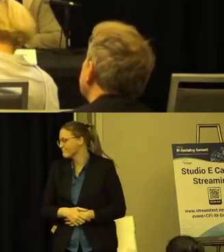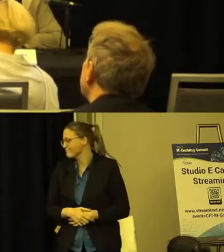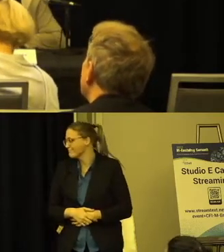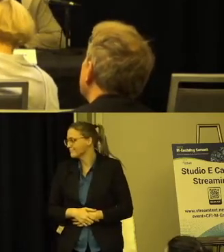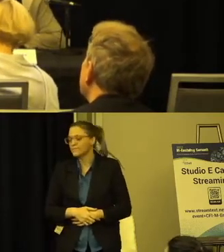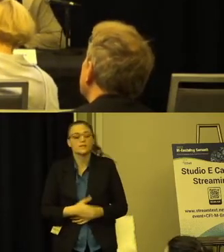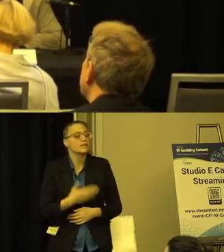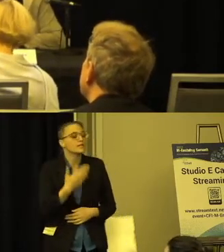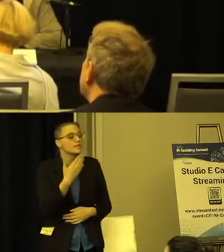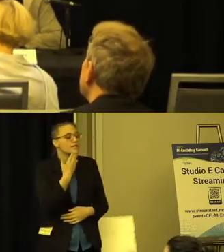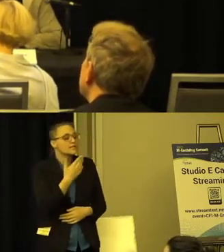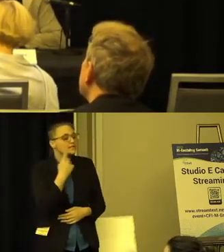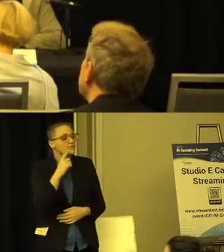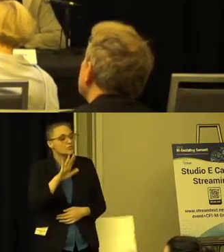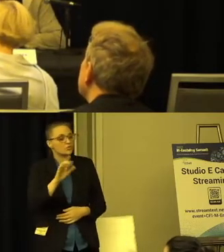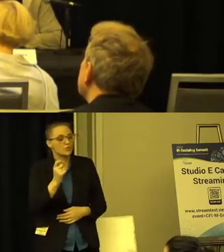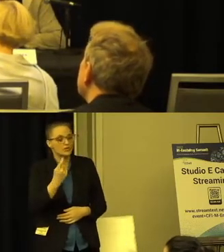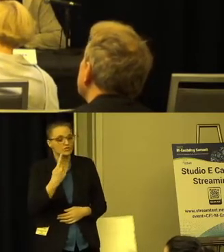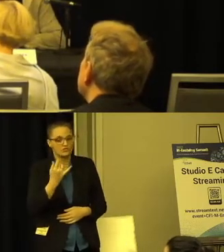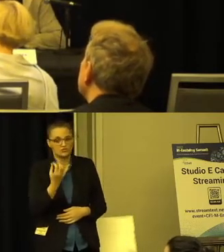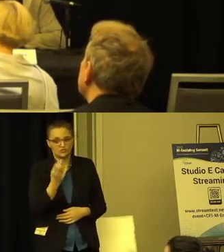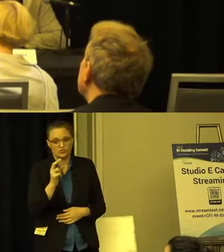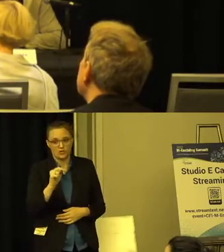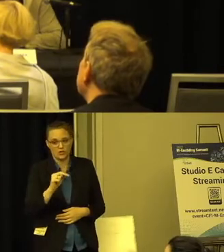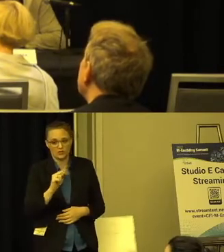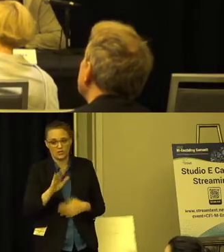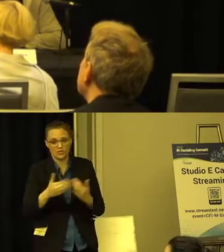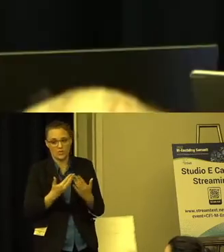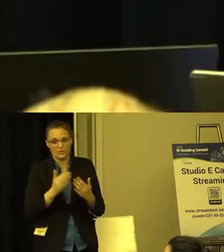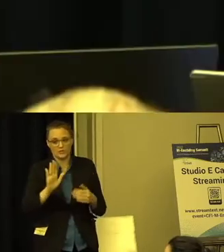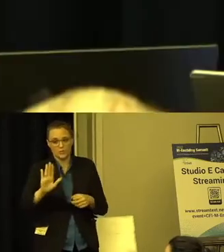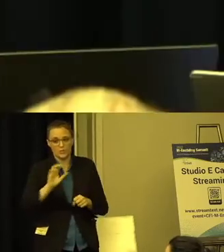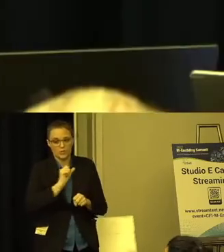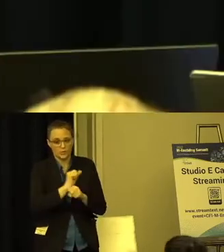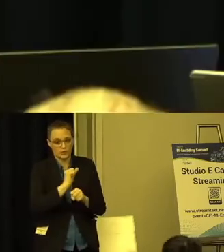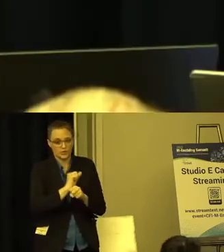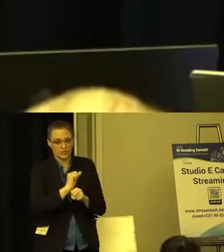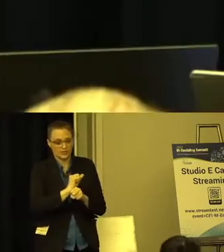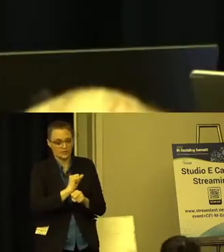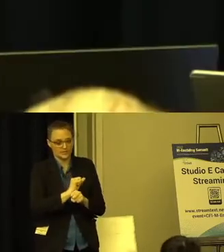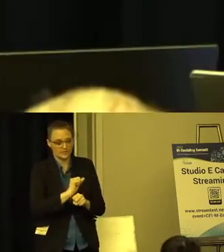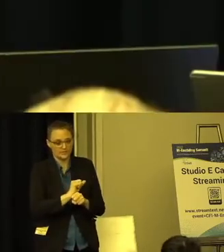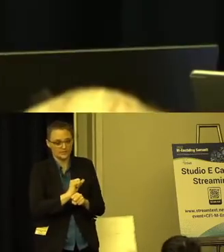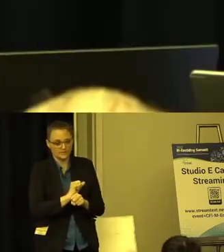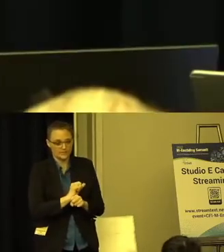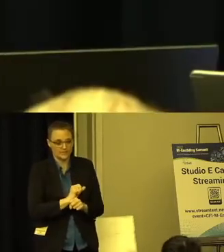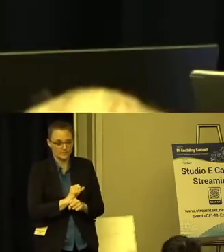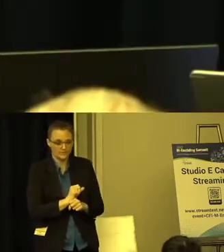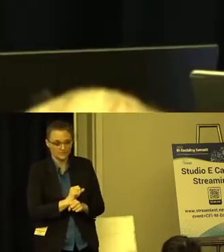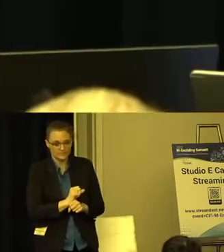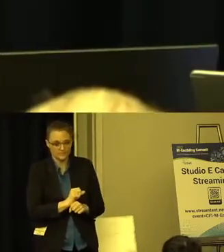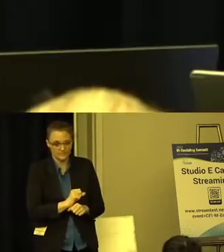thanks for your question, John, and for all the work that you do. And